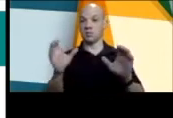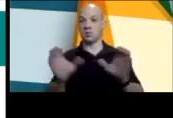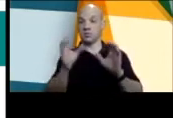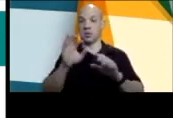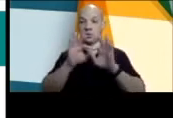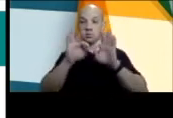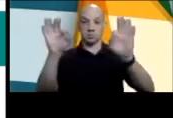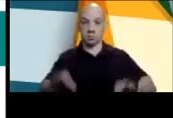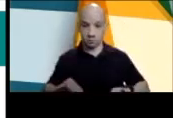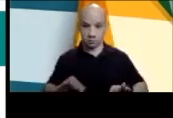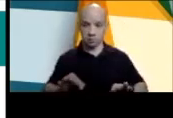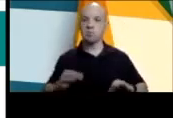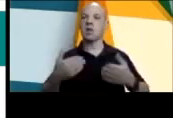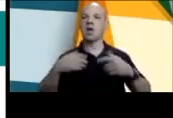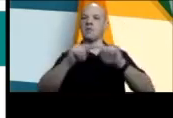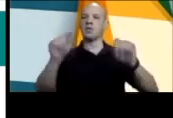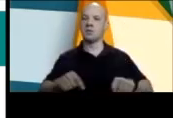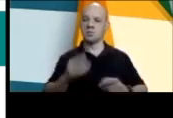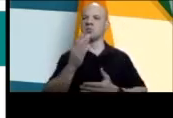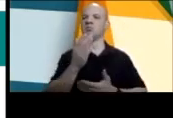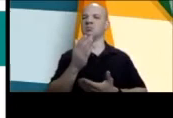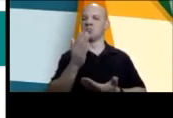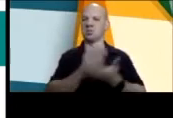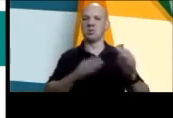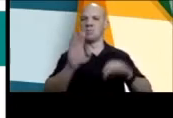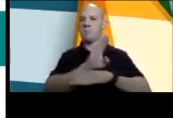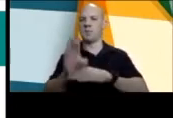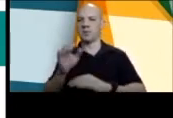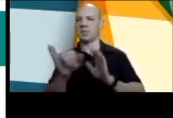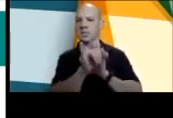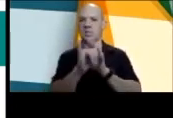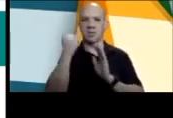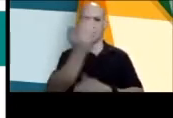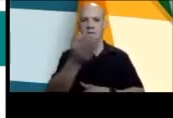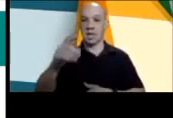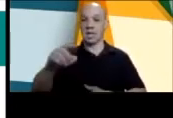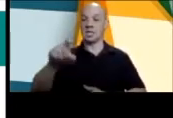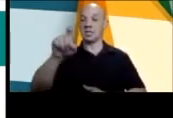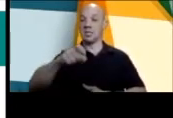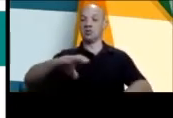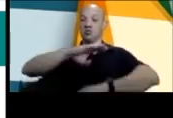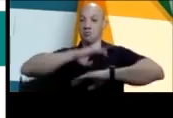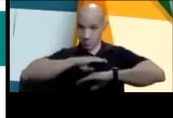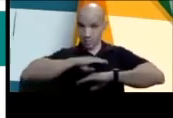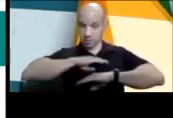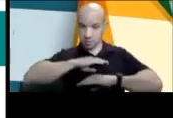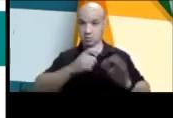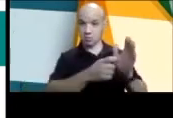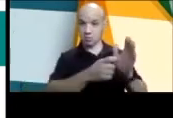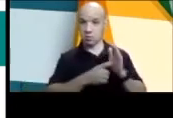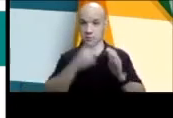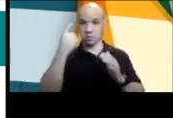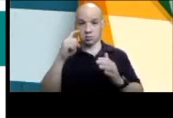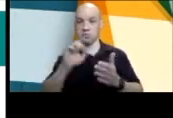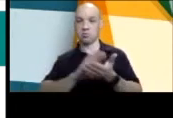templates help individuals and businesses identify if they meet the requirements to be considered as Section 3